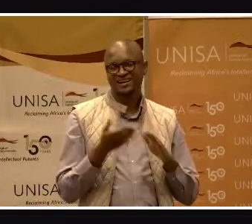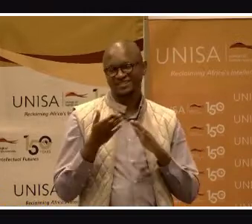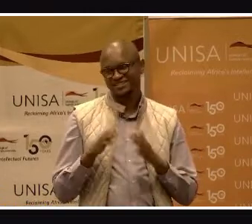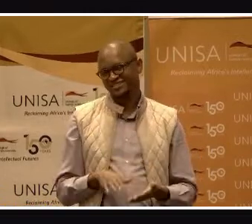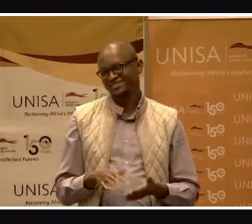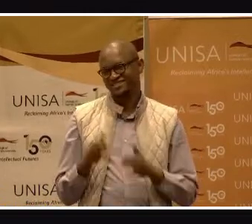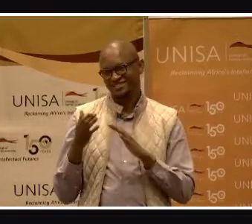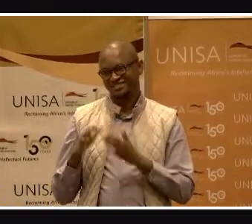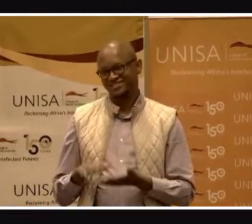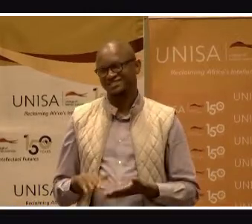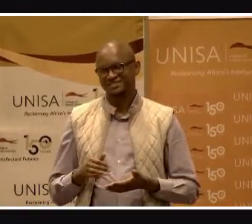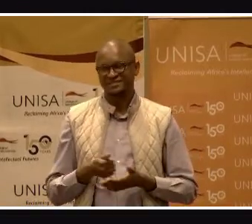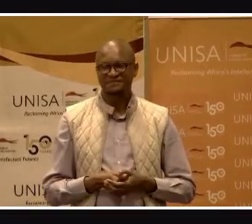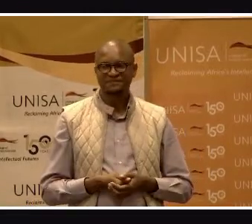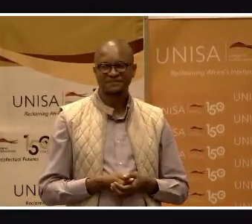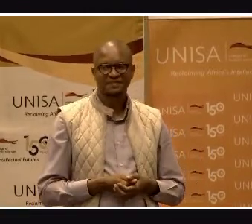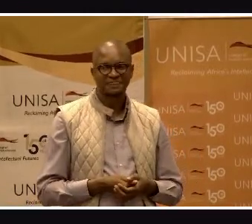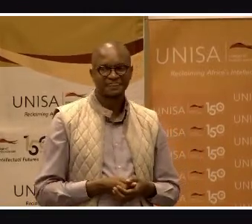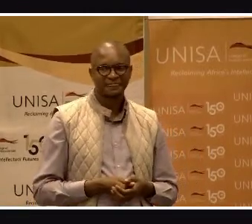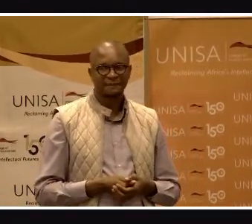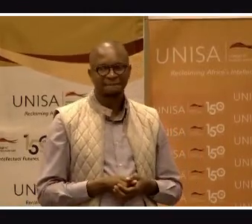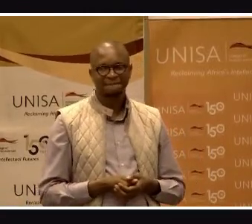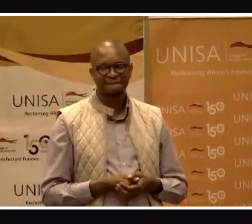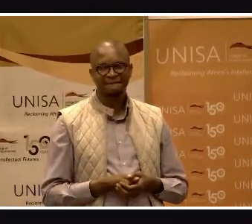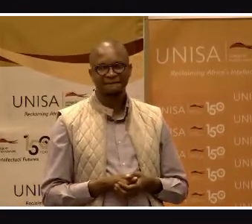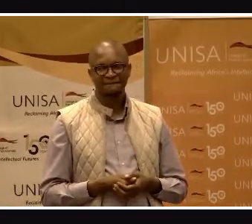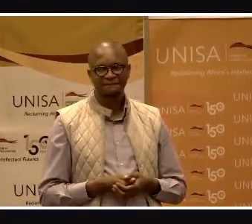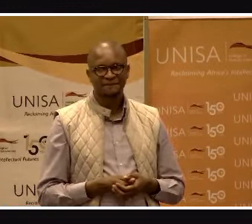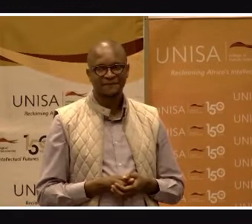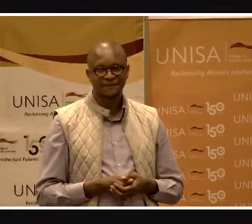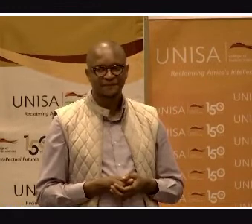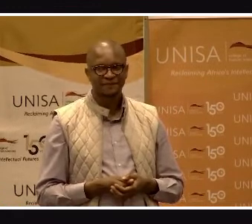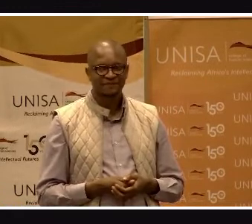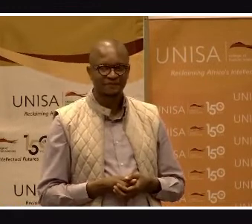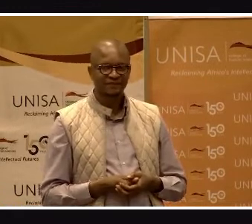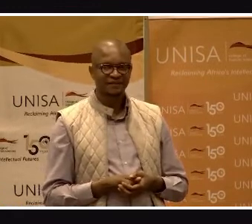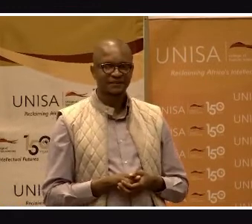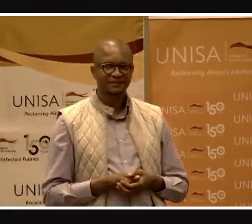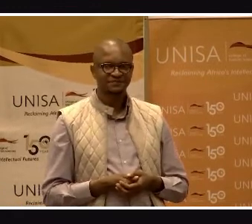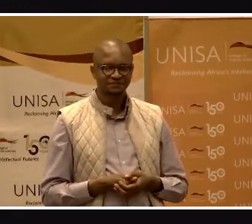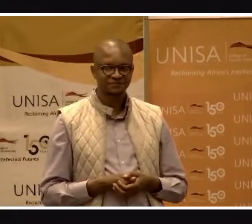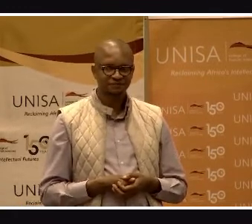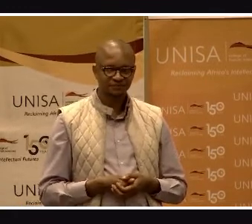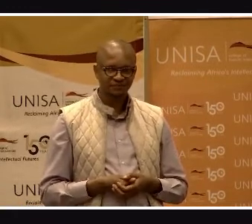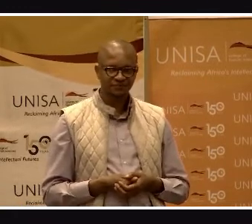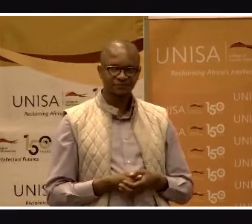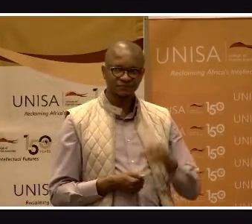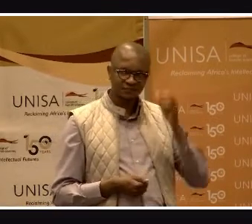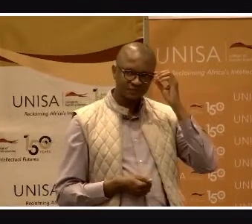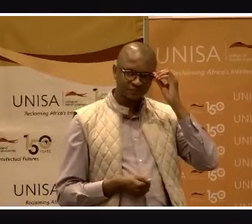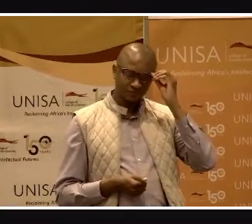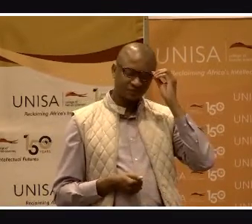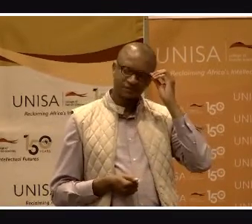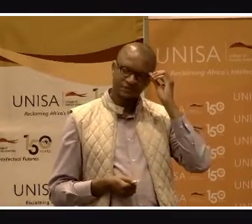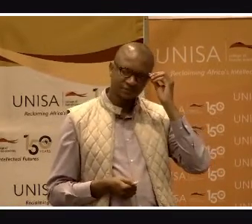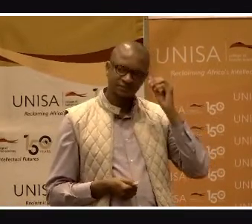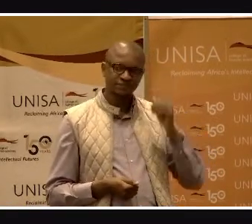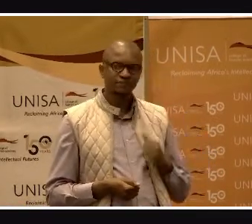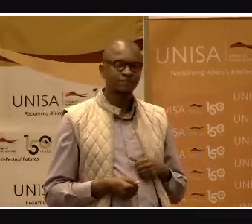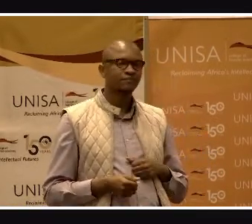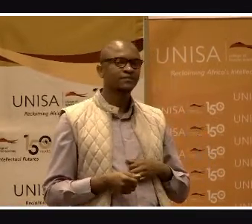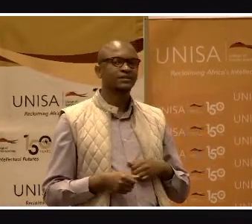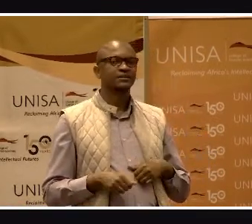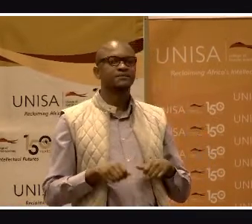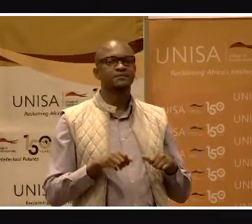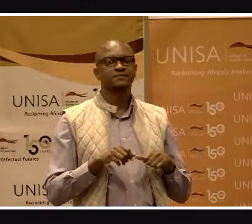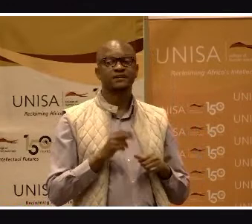ceasing. So I provided the percentages as a result of that too, and that can be